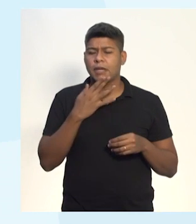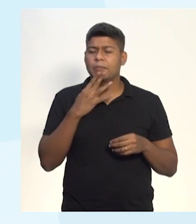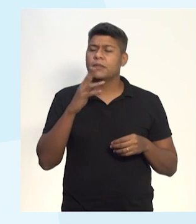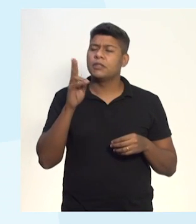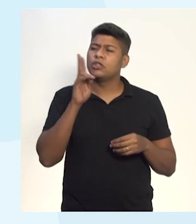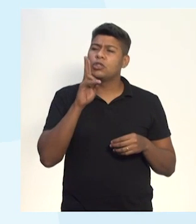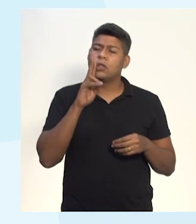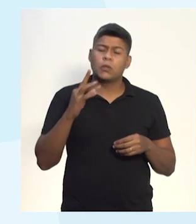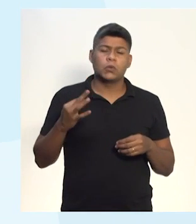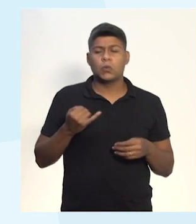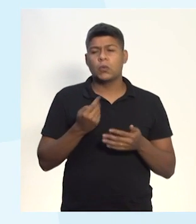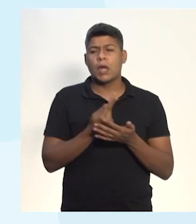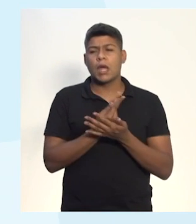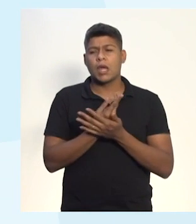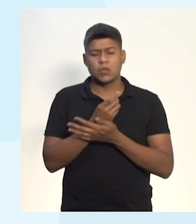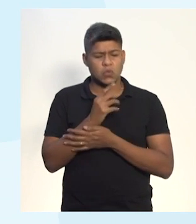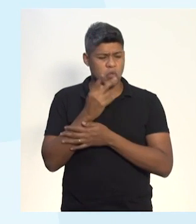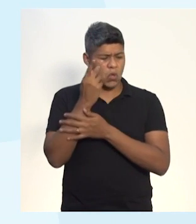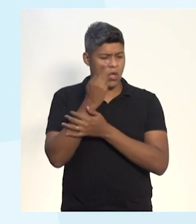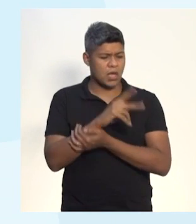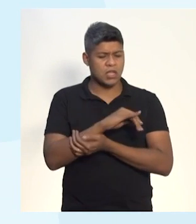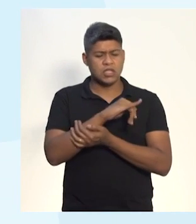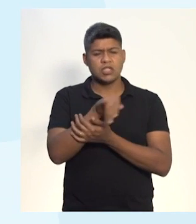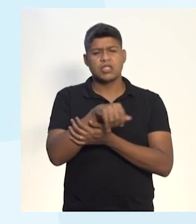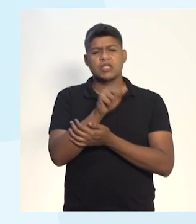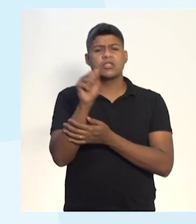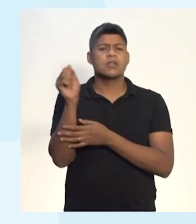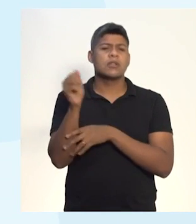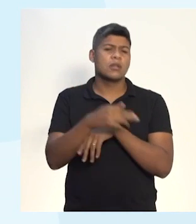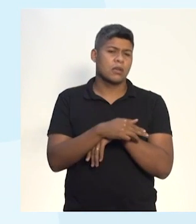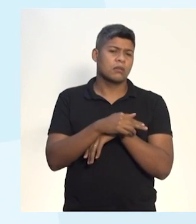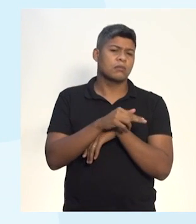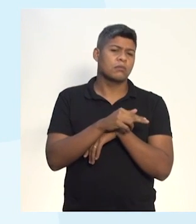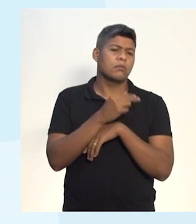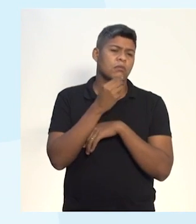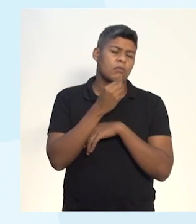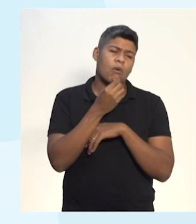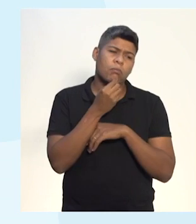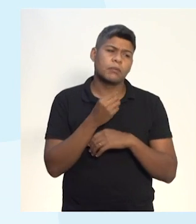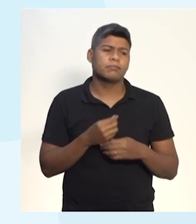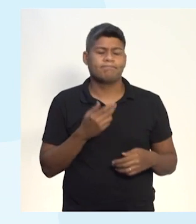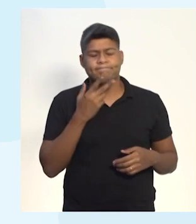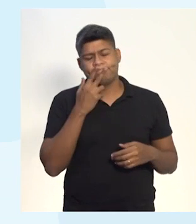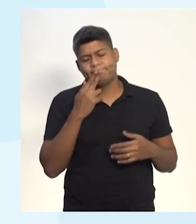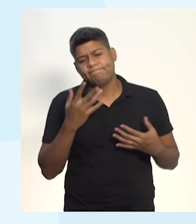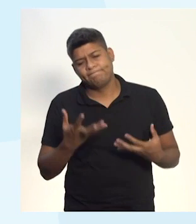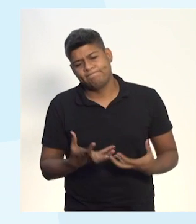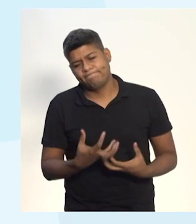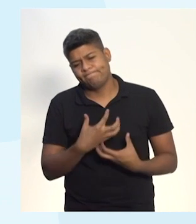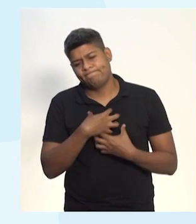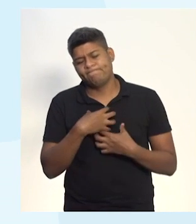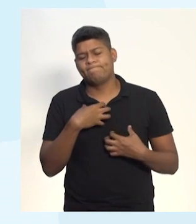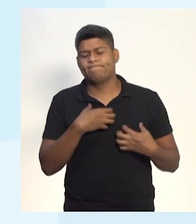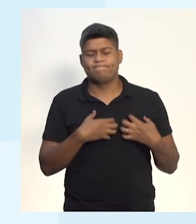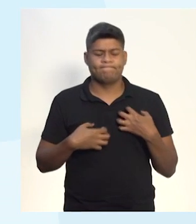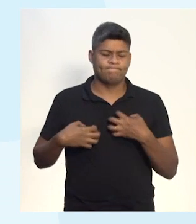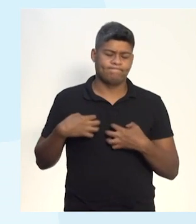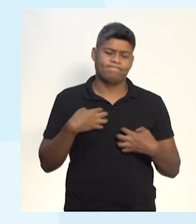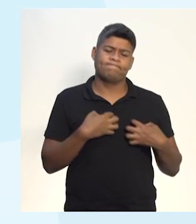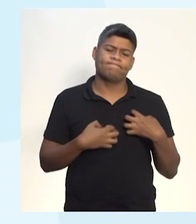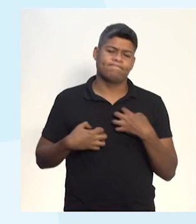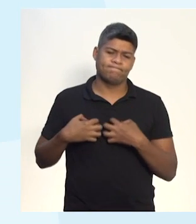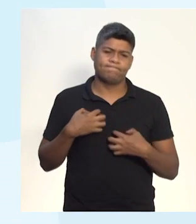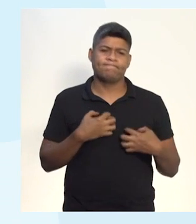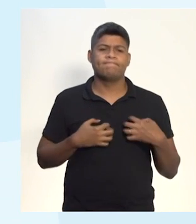história toda, o erro era só do Jean Valjean? E Victor Hugo parece estar profundamente incomodado com essa pergunta, com